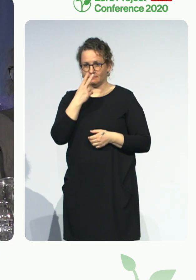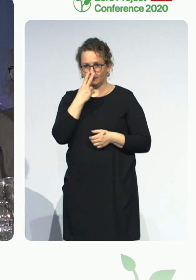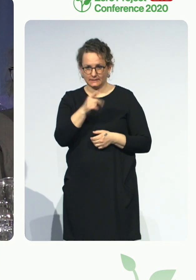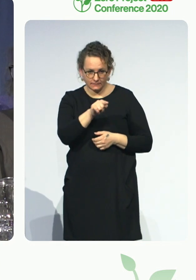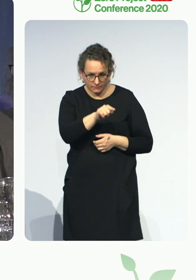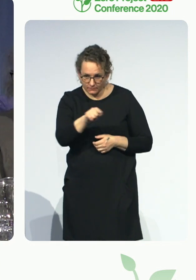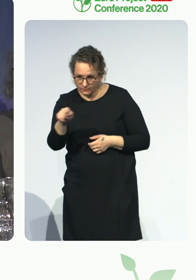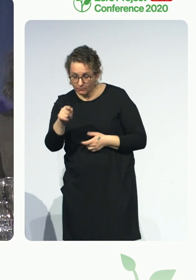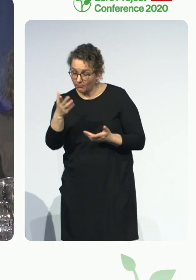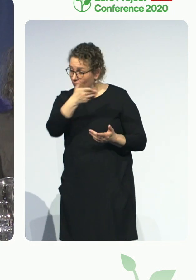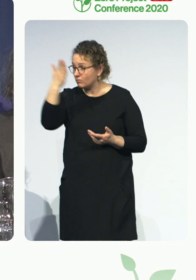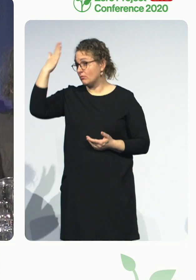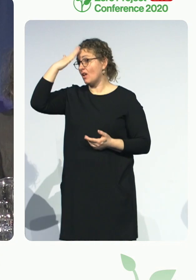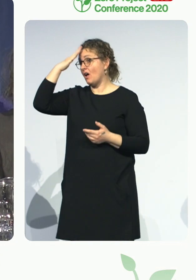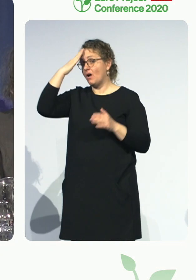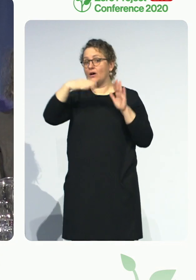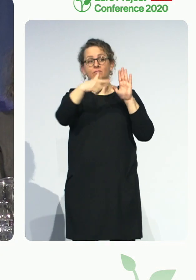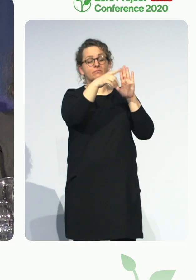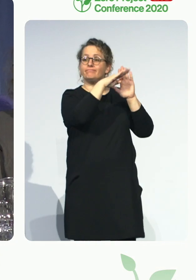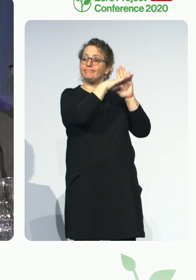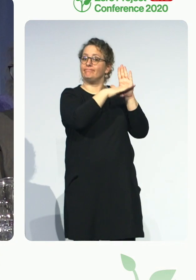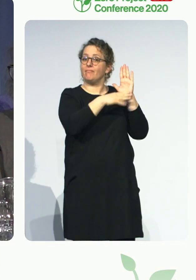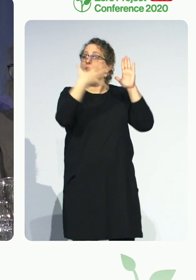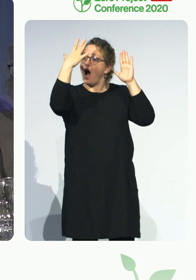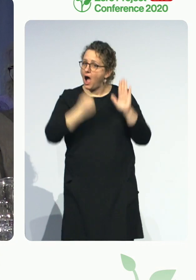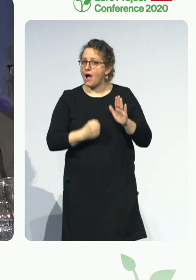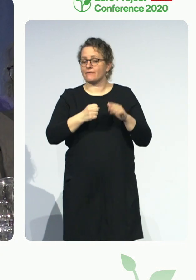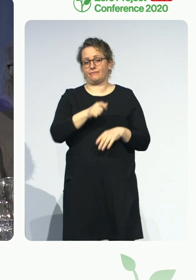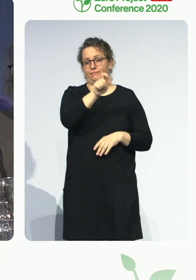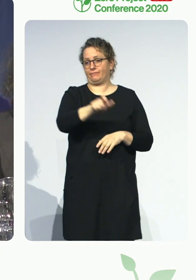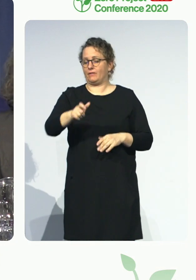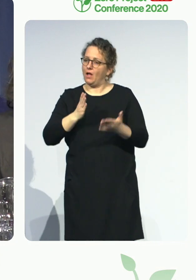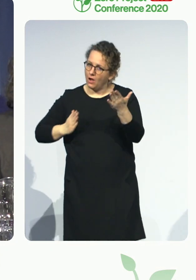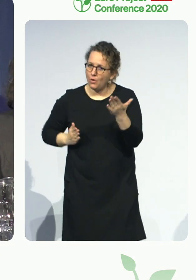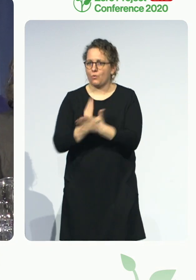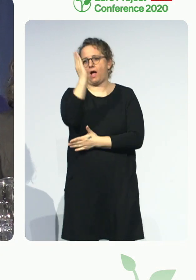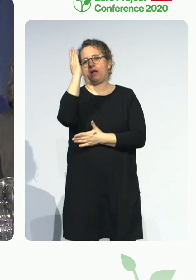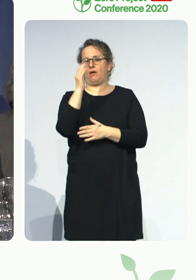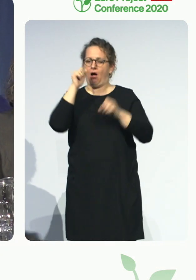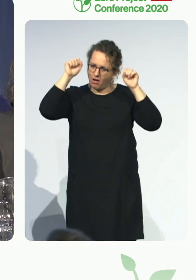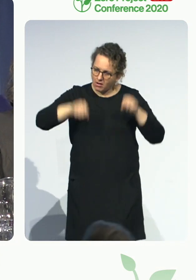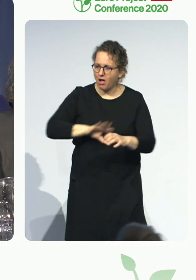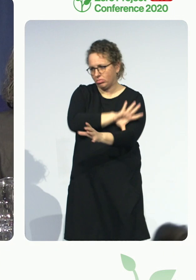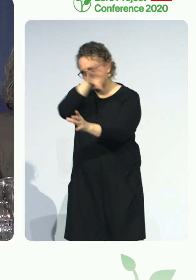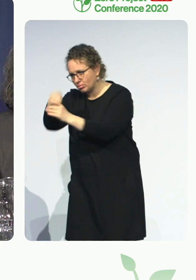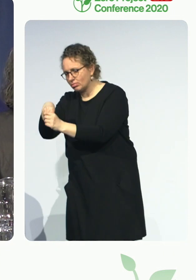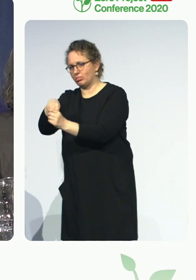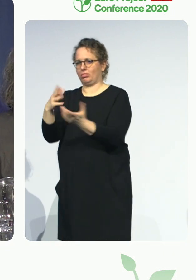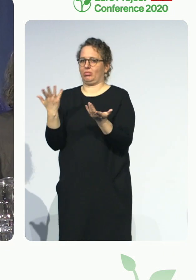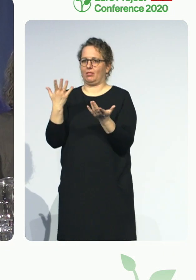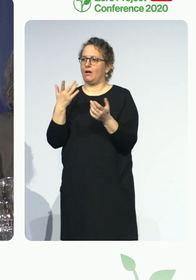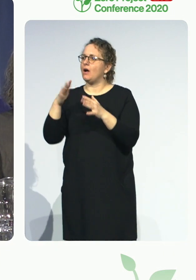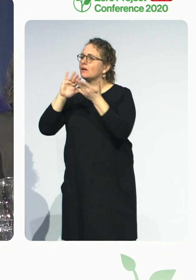sign language in order to be included as a linguistic minority. And this is something that we should keep in